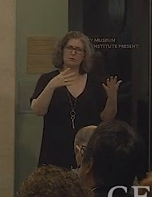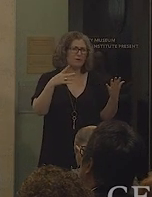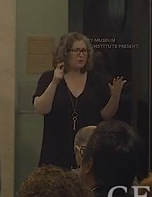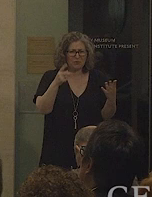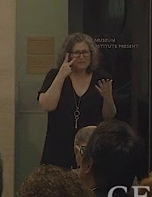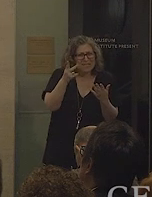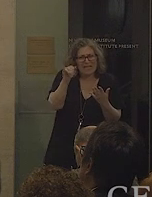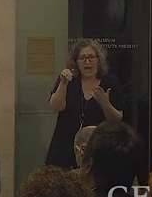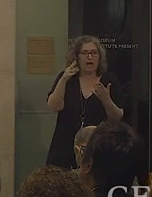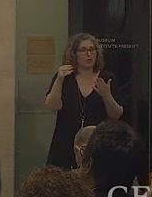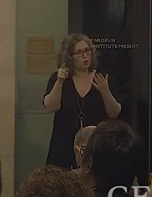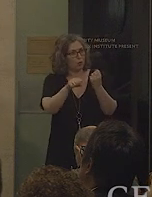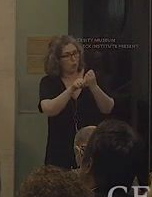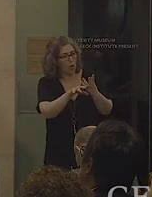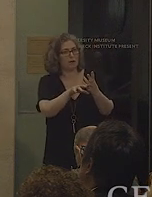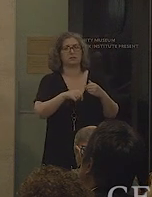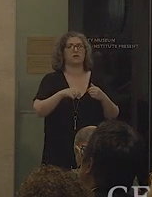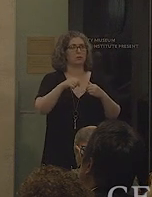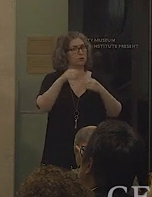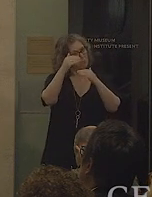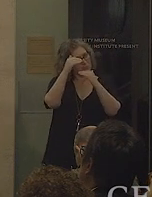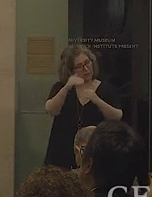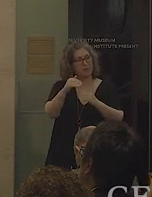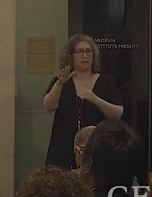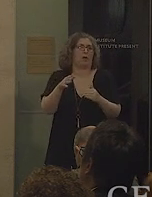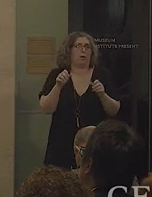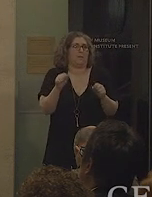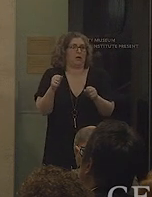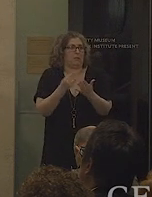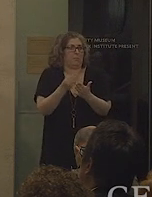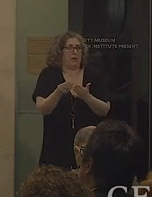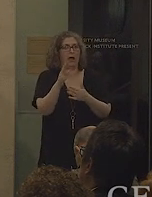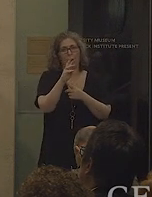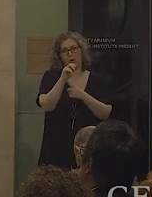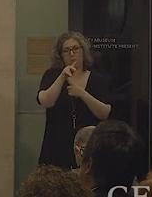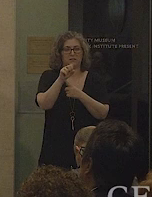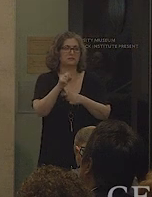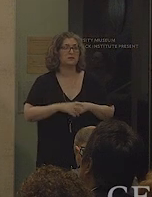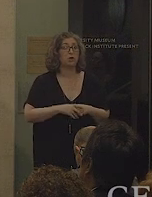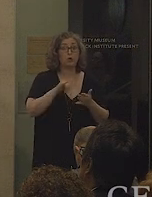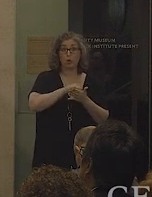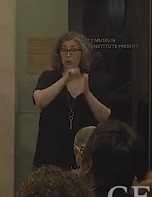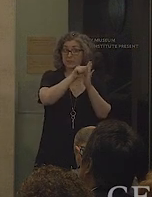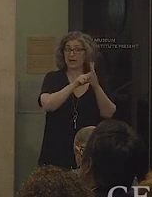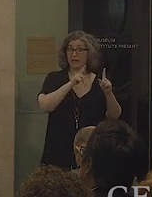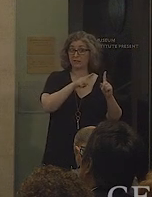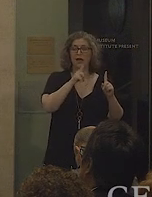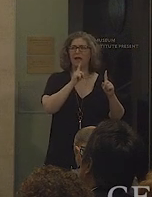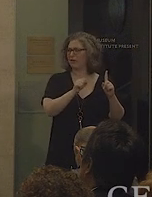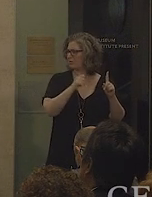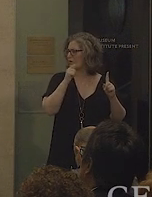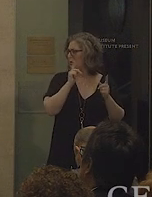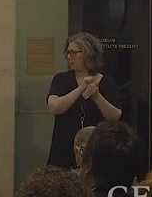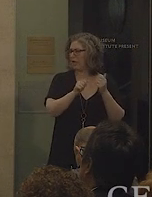it should have caused a restrictive reaction to prevent him from buying those weapons. New York State, actually, I don't think they've